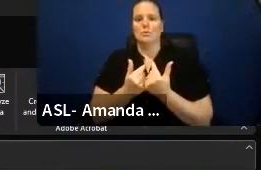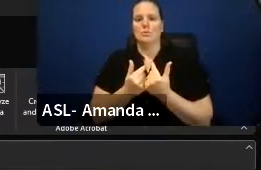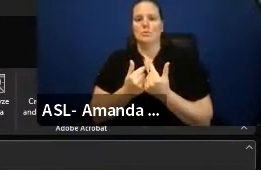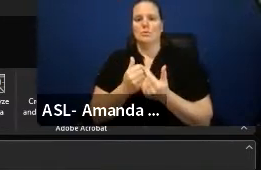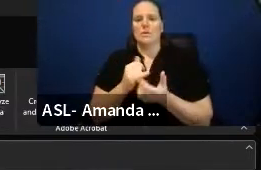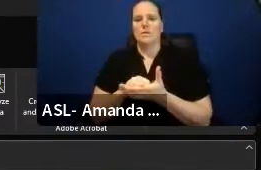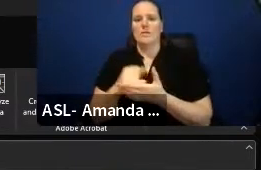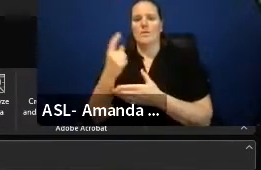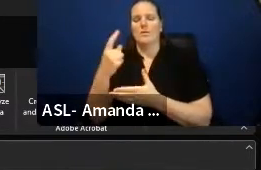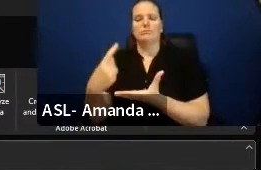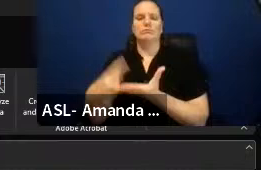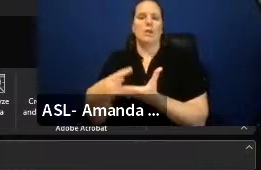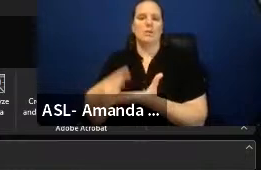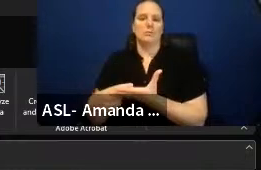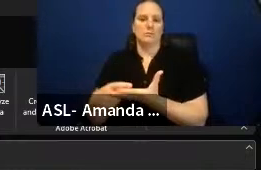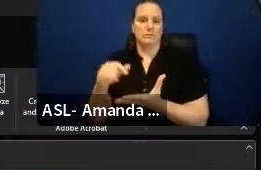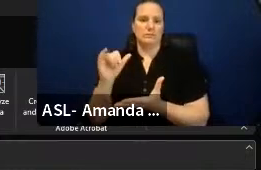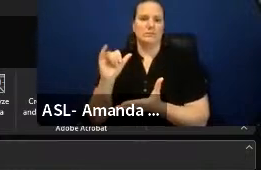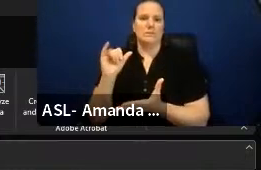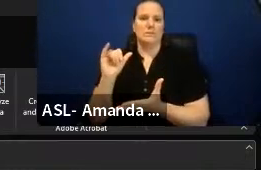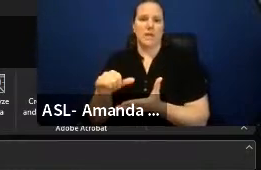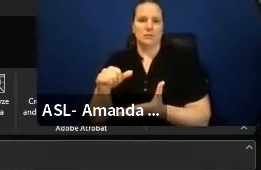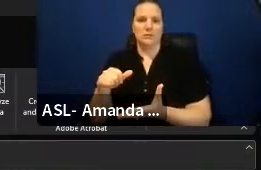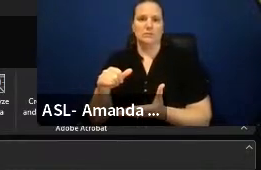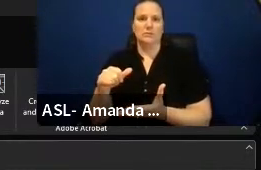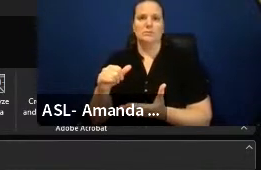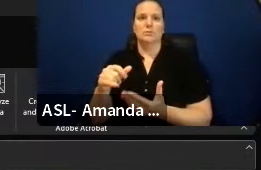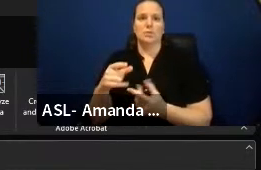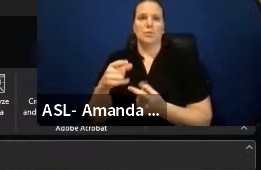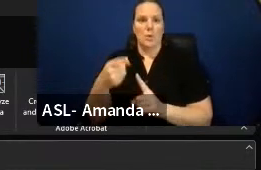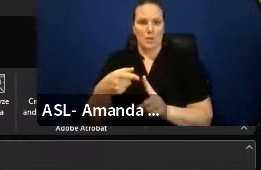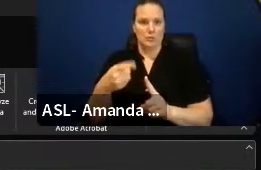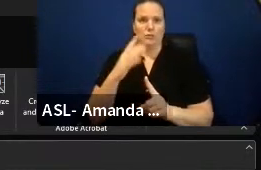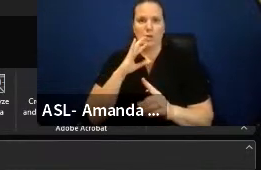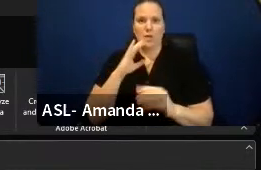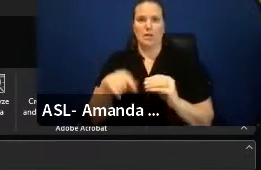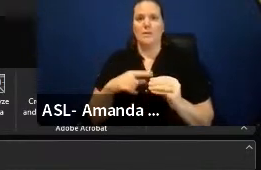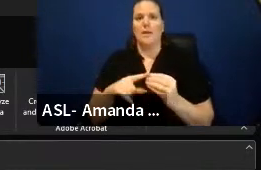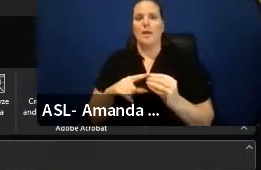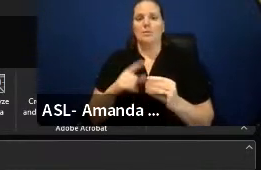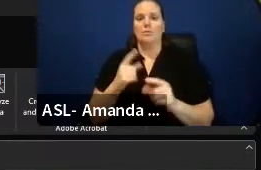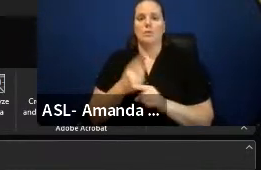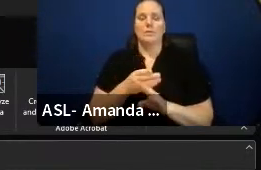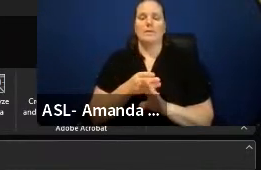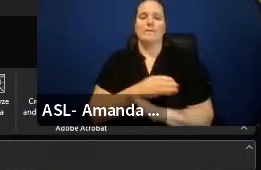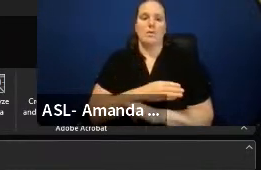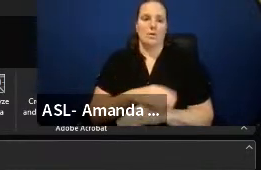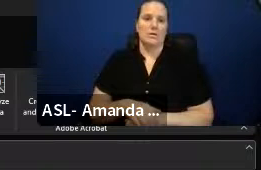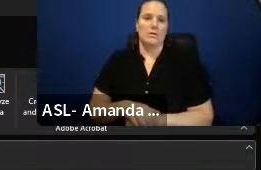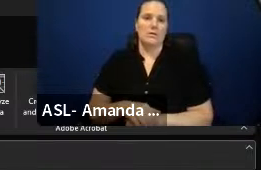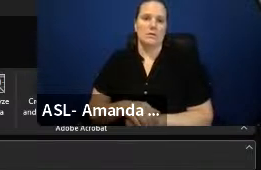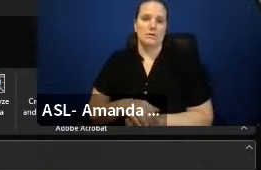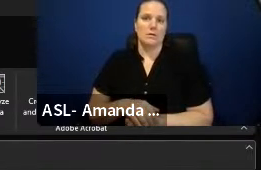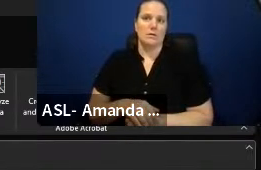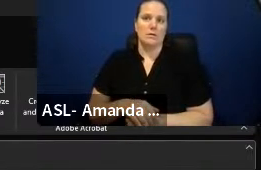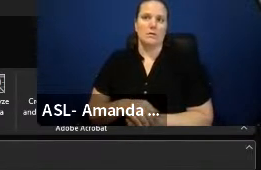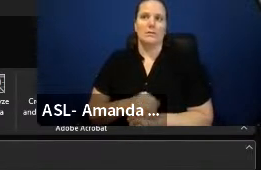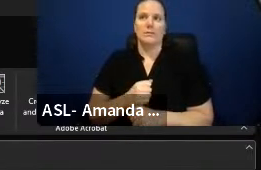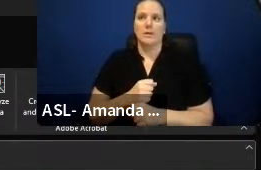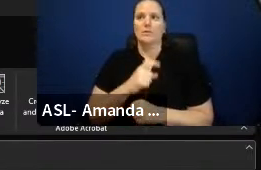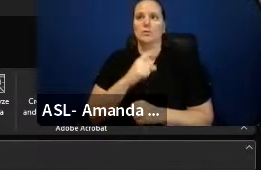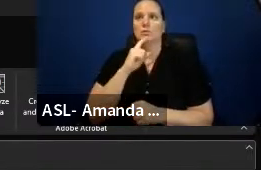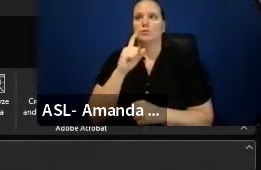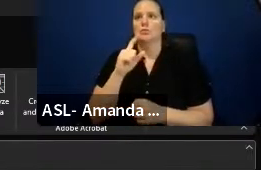was brought up, and it definitely was what one of you all spoke to right before, where it was really making sure that